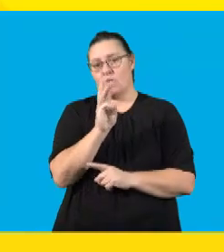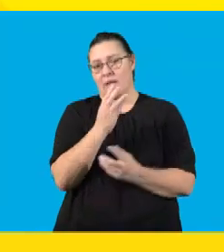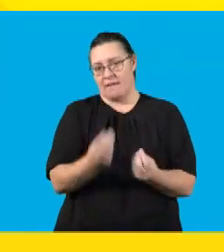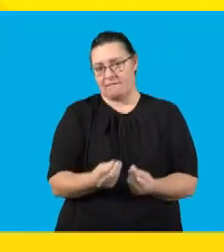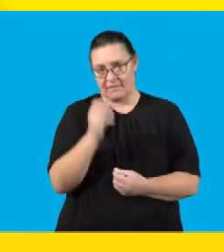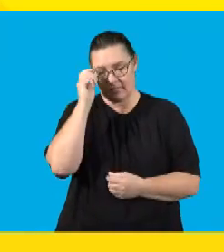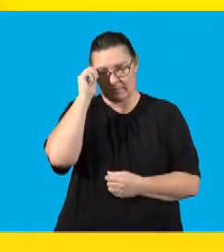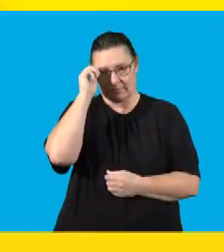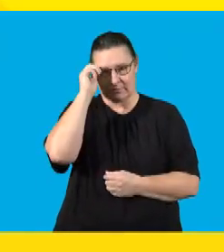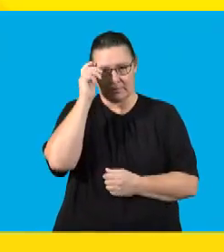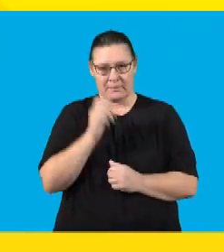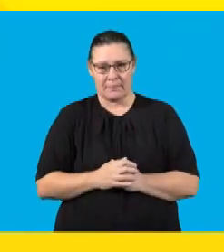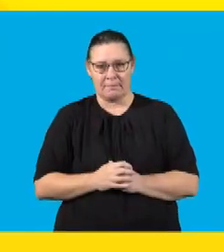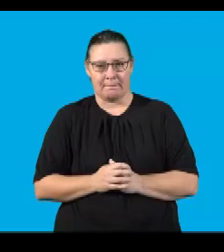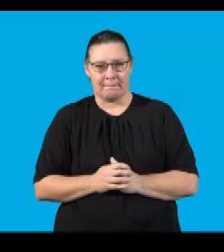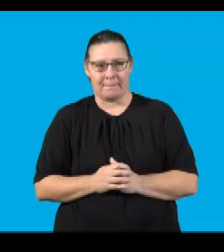questions on that.